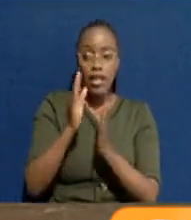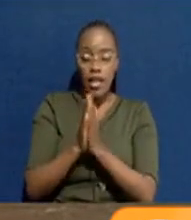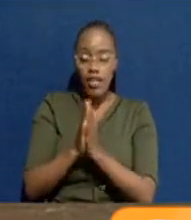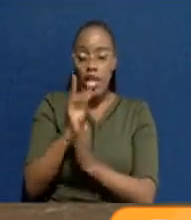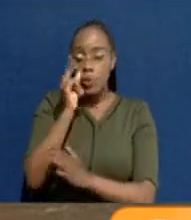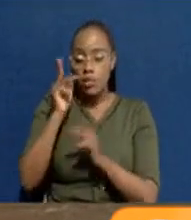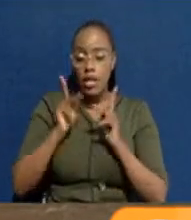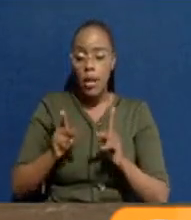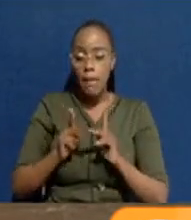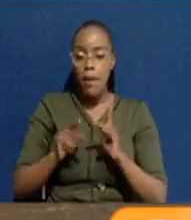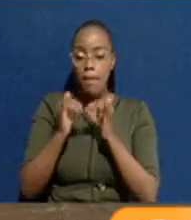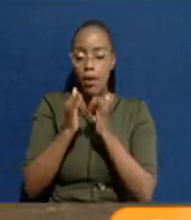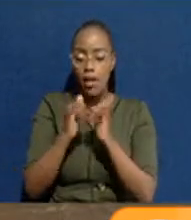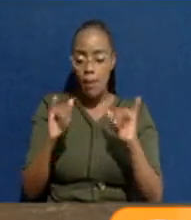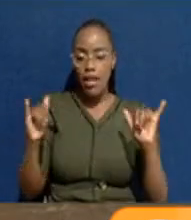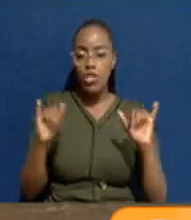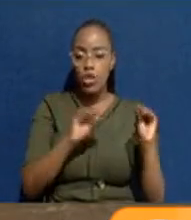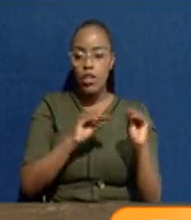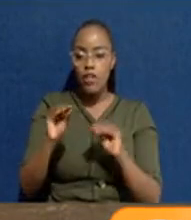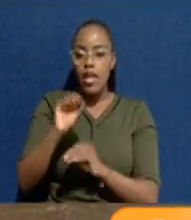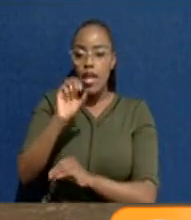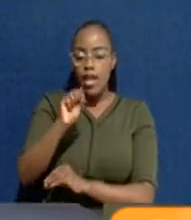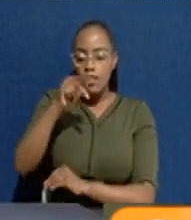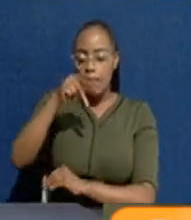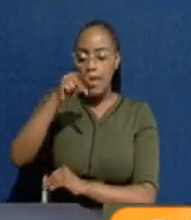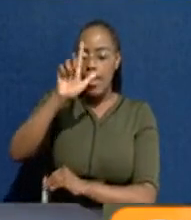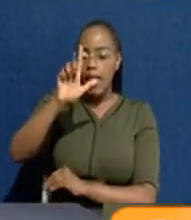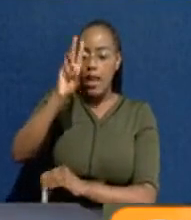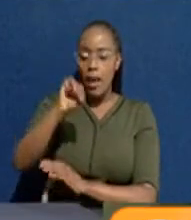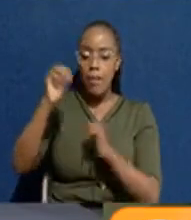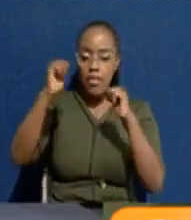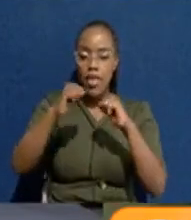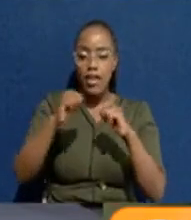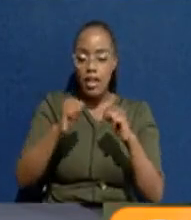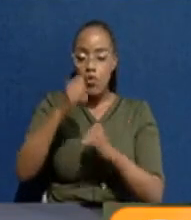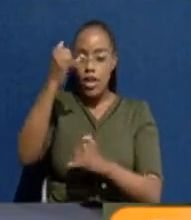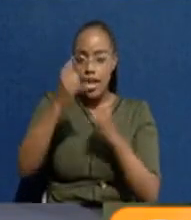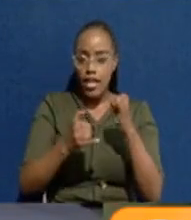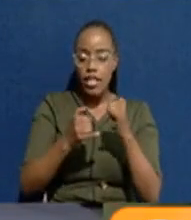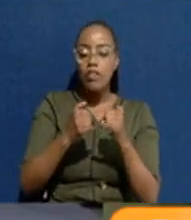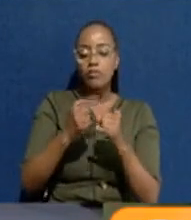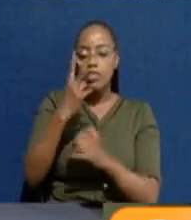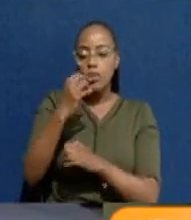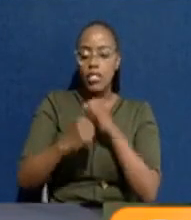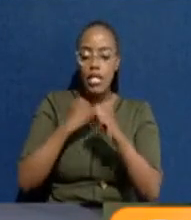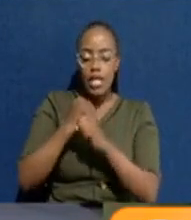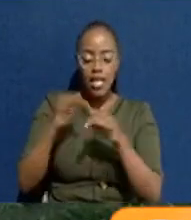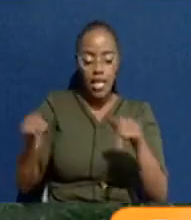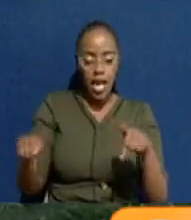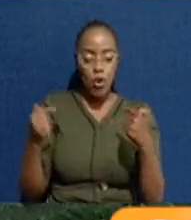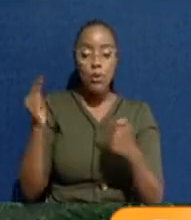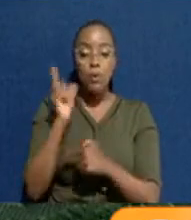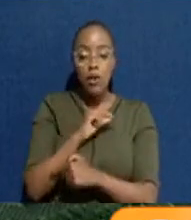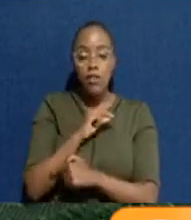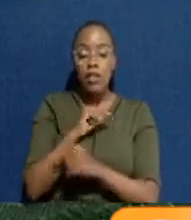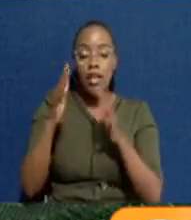Sudan People's Liberation Movement, SPLM. The agreement effectively ended over 2 decades of conflict and marked